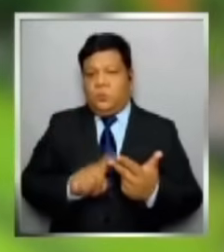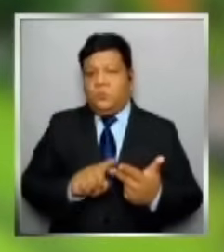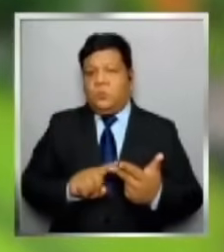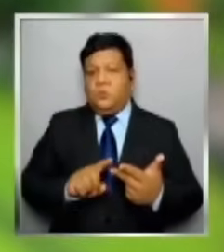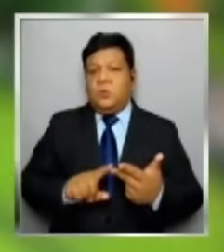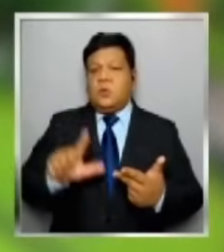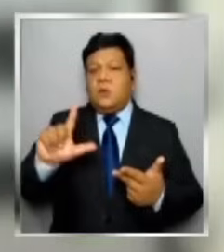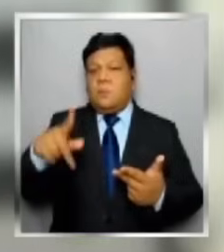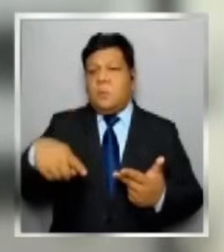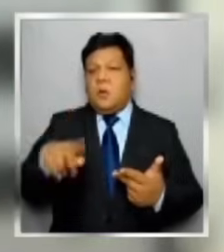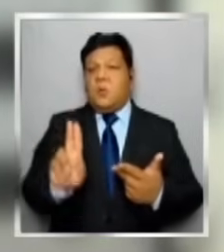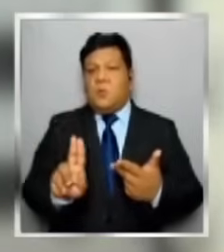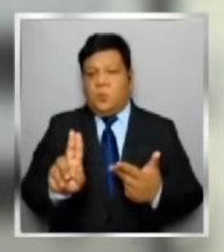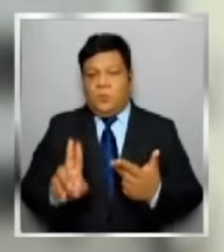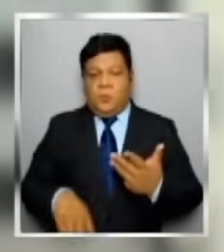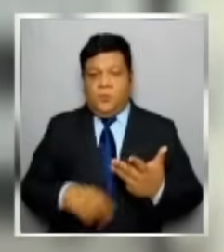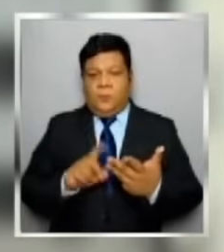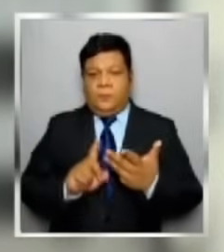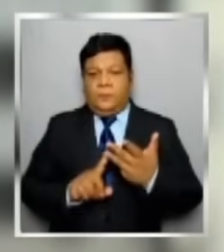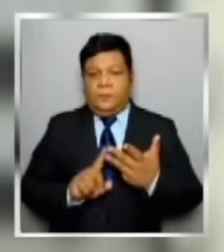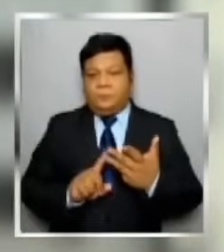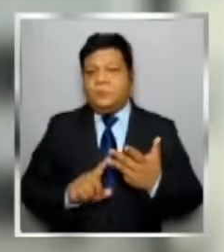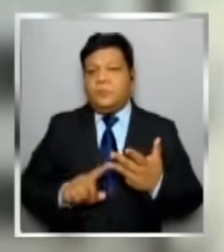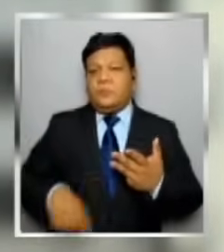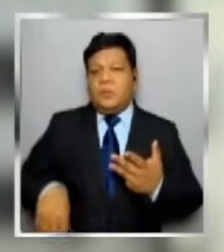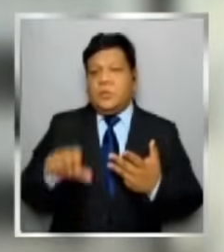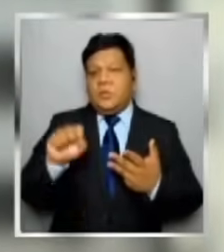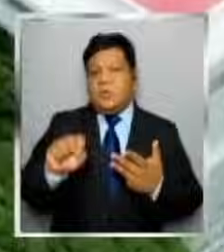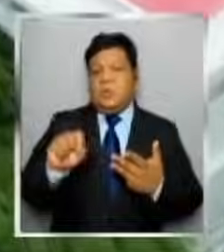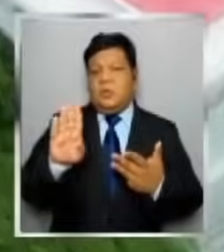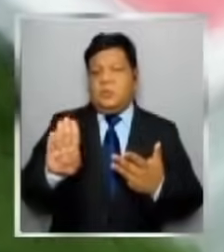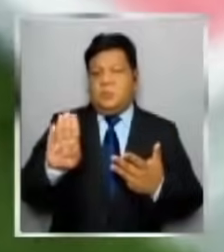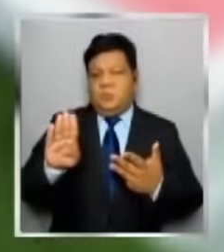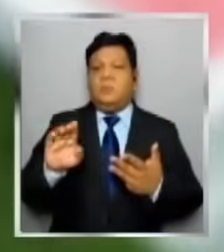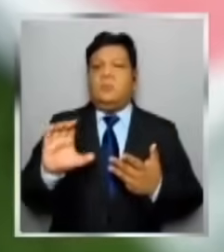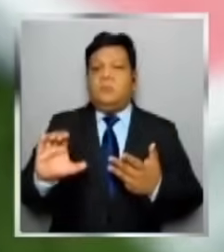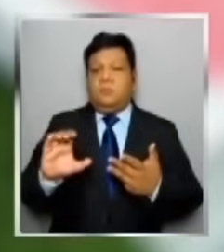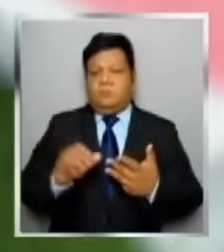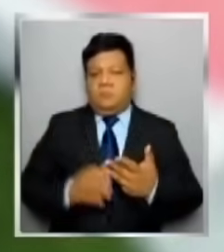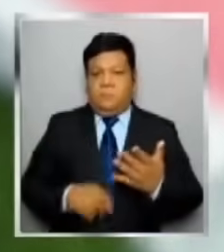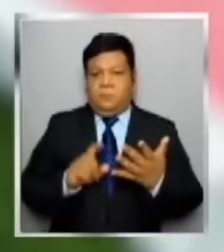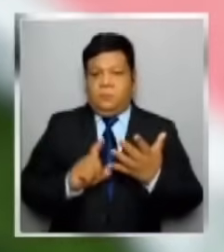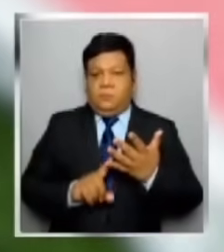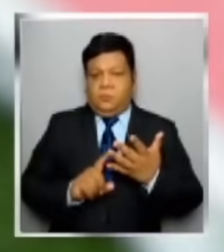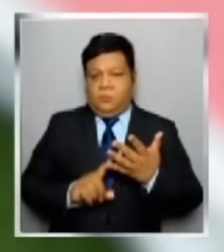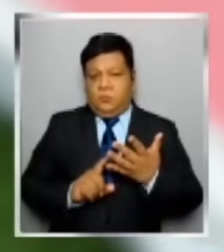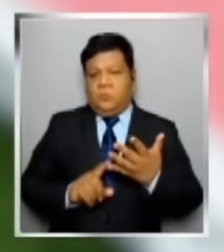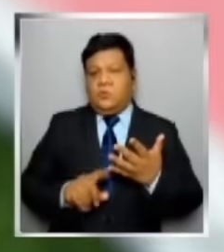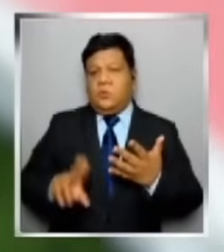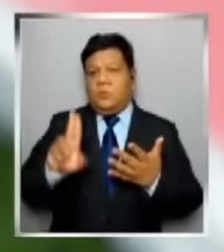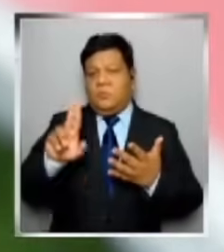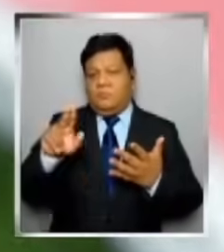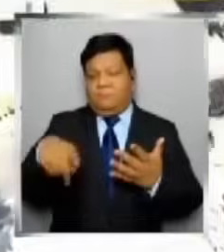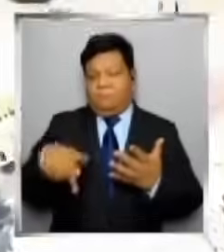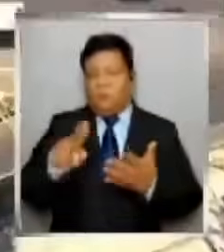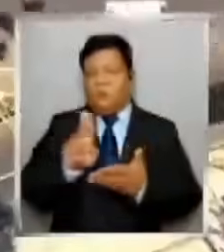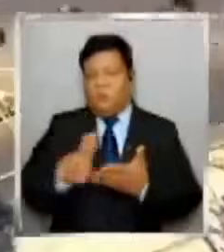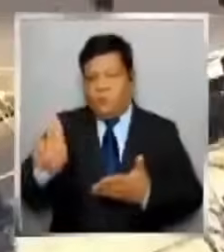Philippines University, San Sebastian College Recoletos, University of Perpetual Health System,